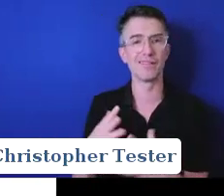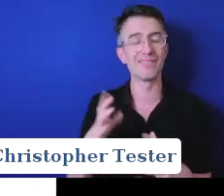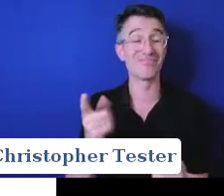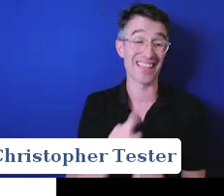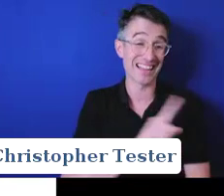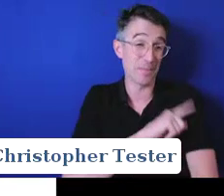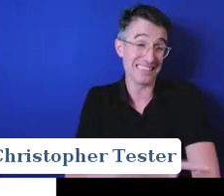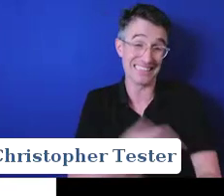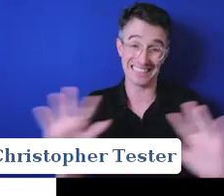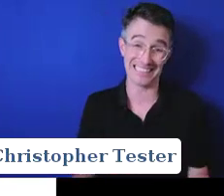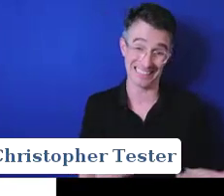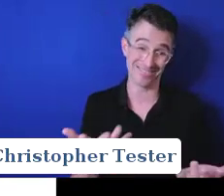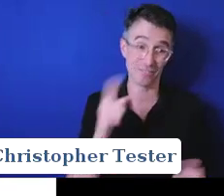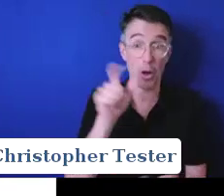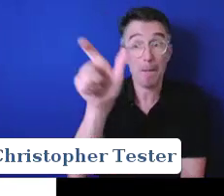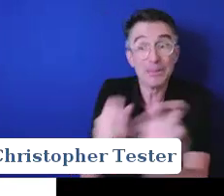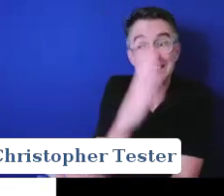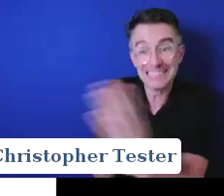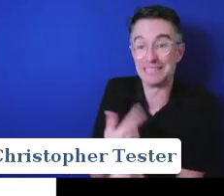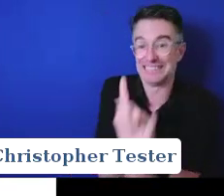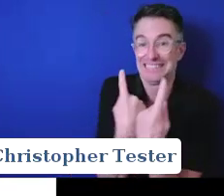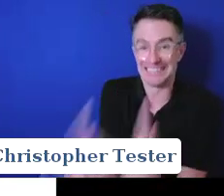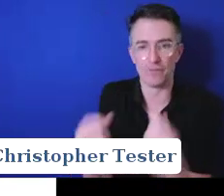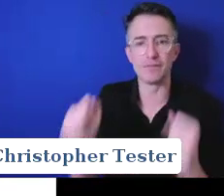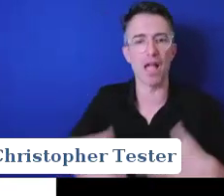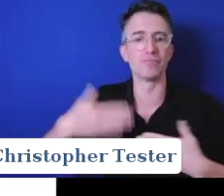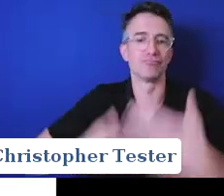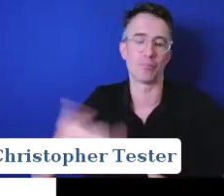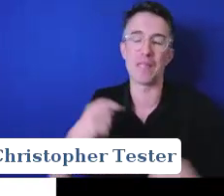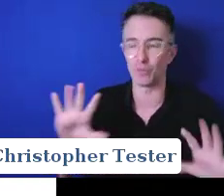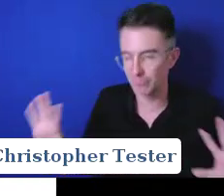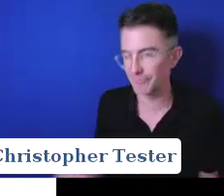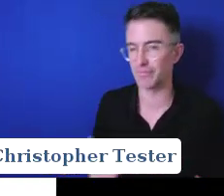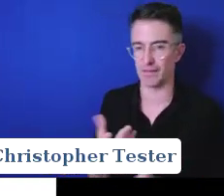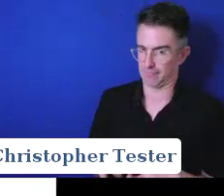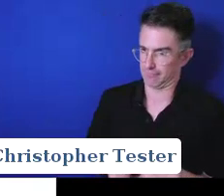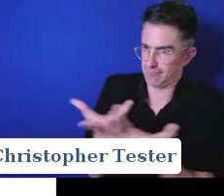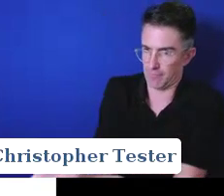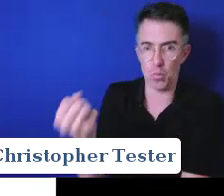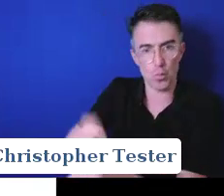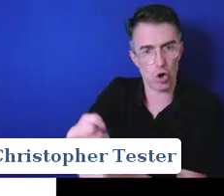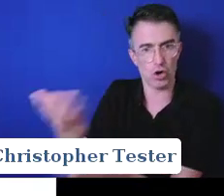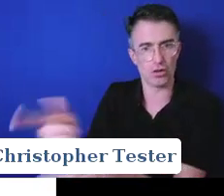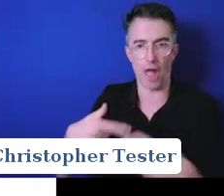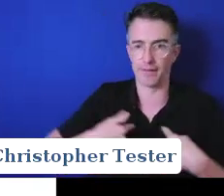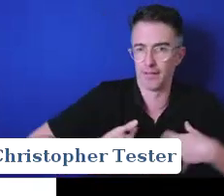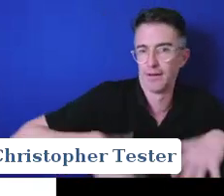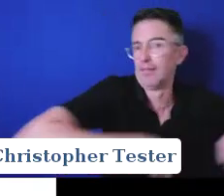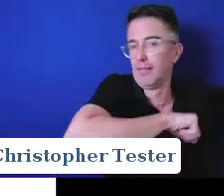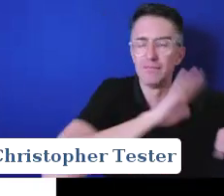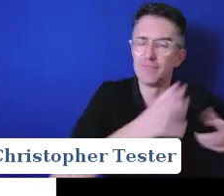empower persons with disabilities. And another is to build the capacity among disability focal